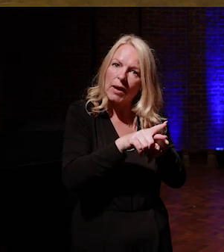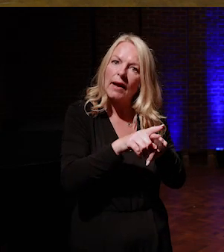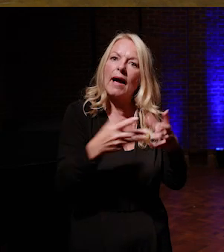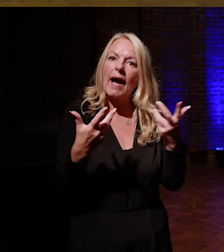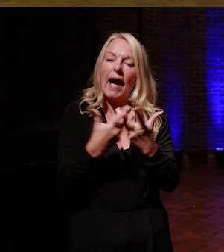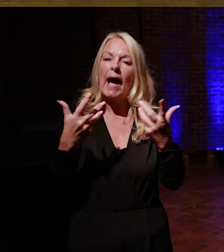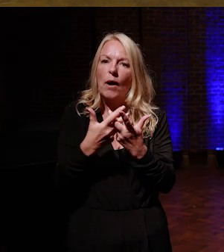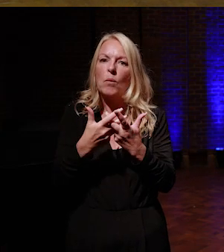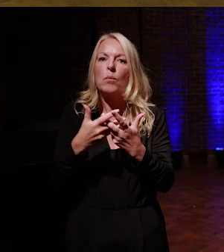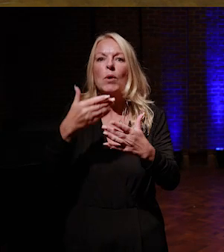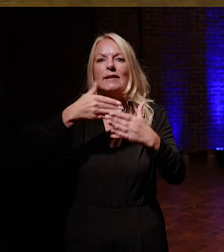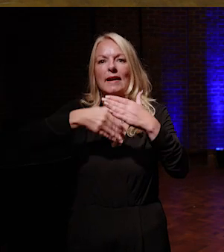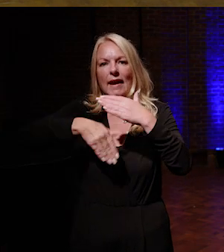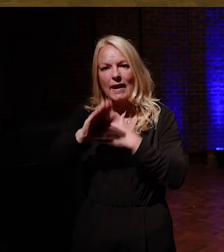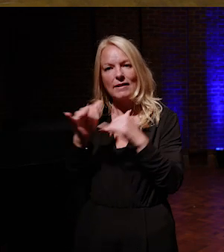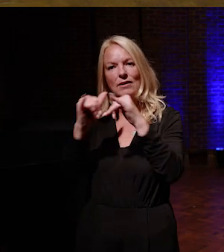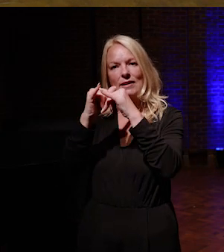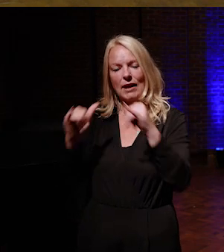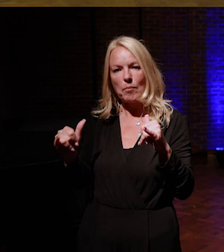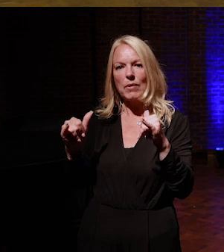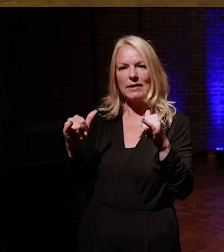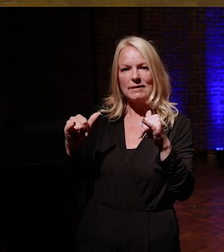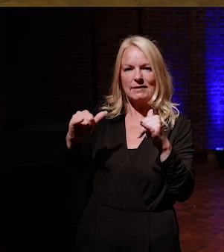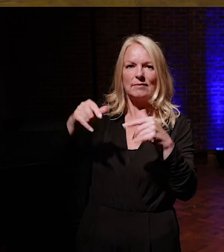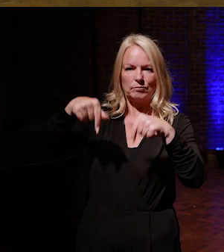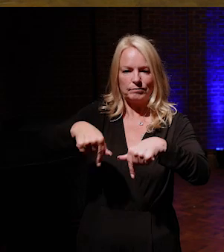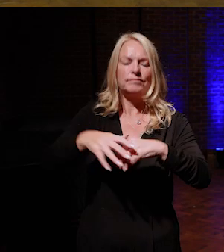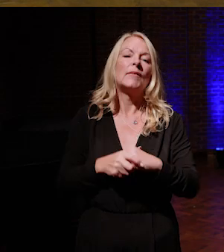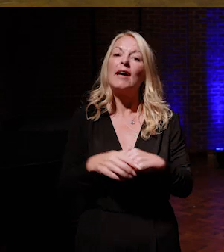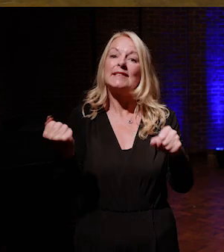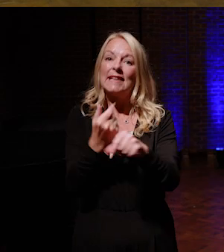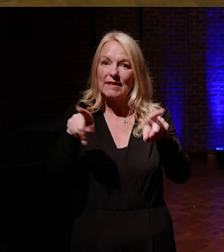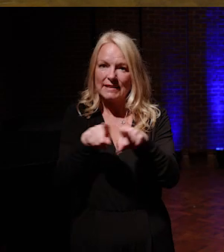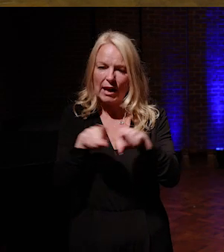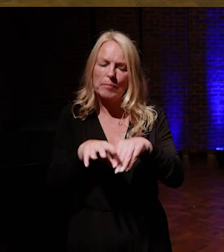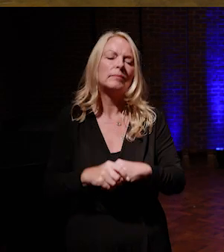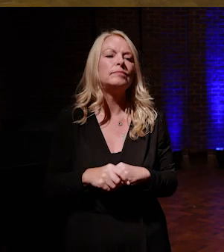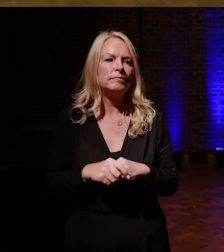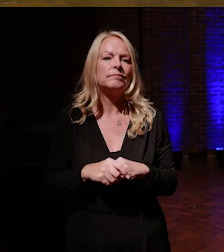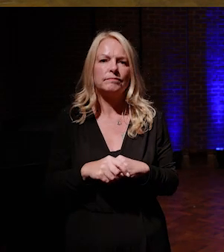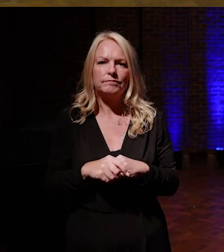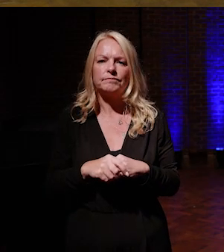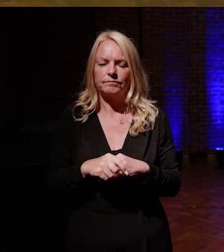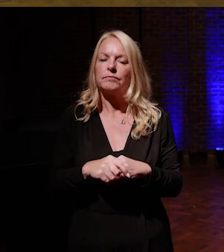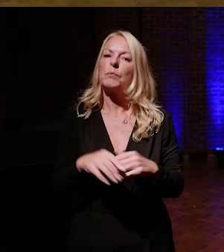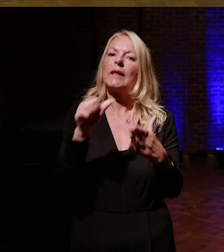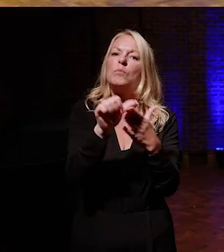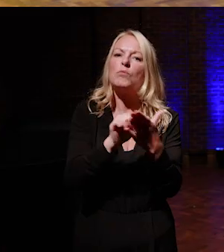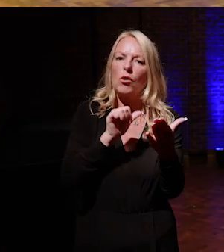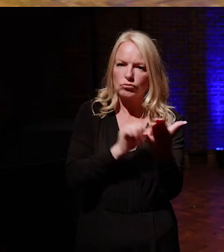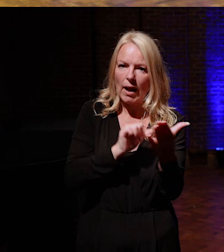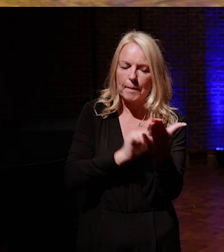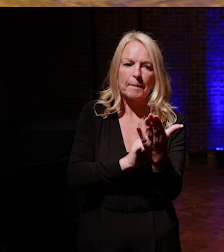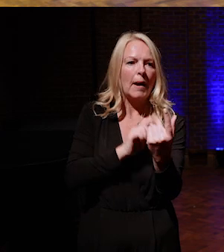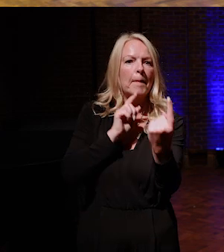walking into the on-campus startup accelerator. So I did the same. And I got onto their program. And I